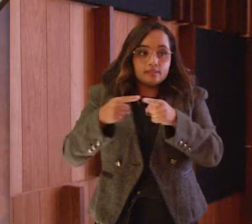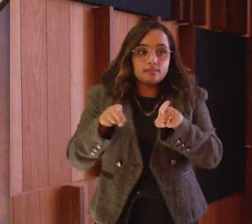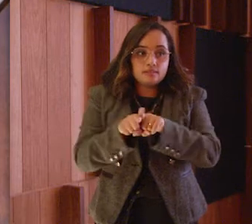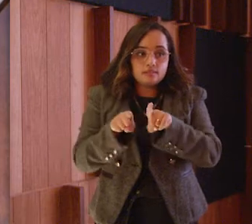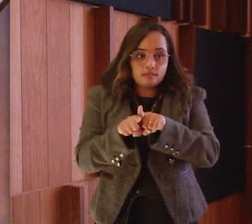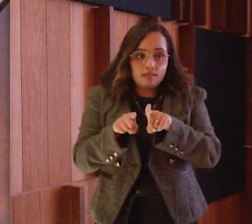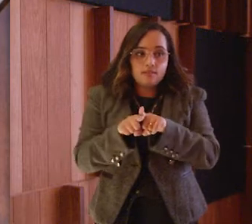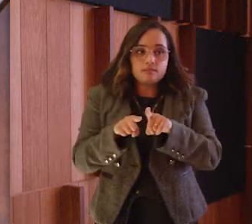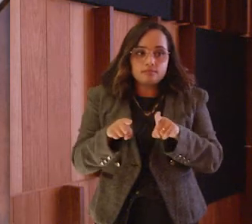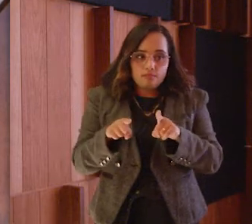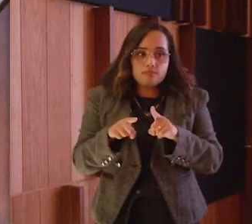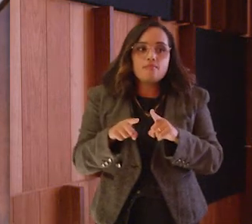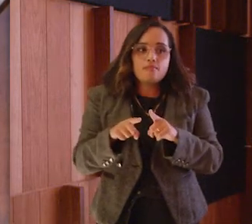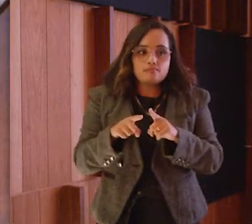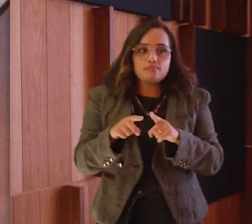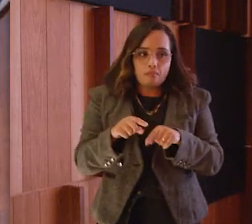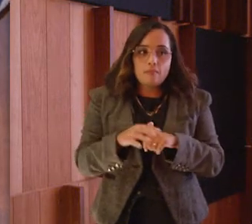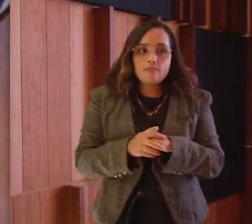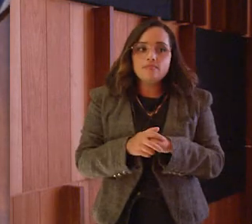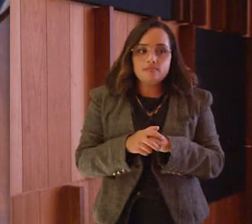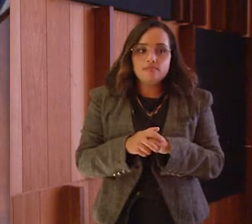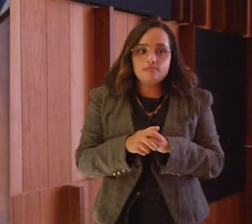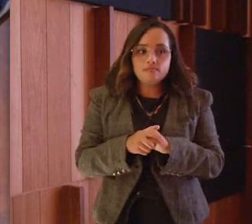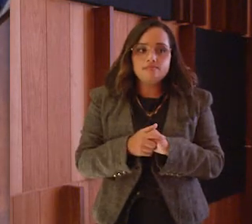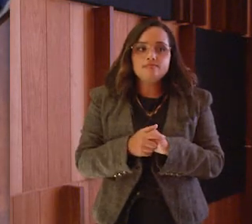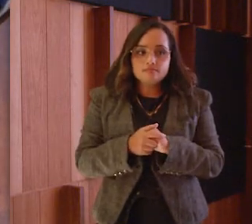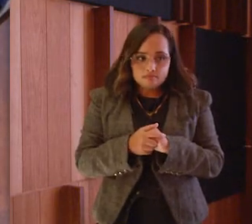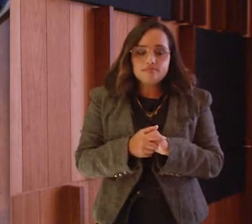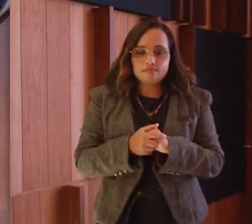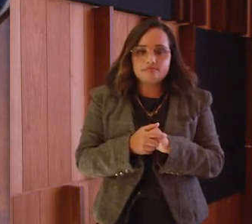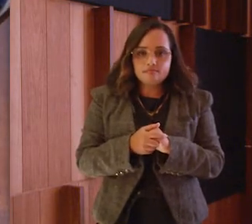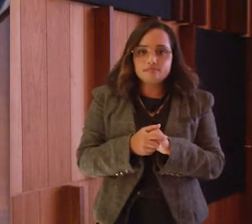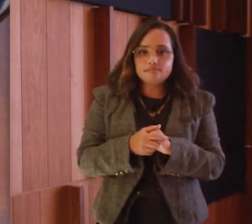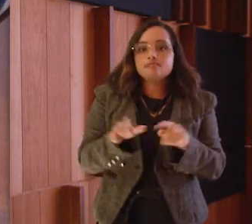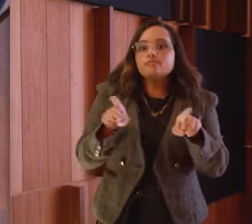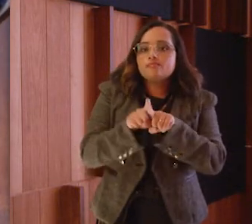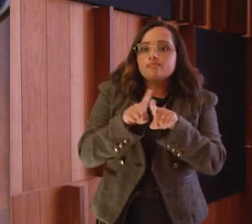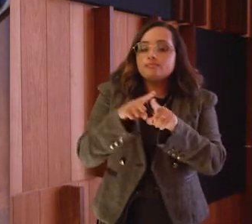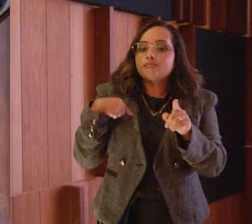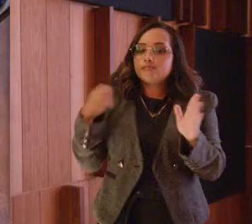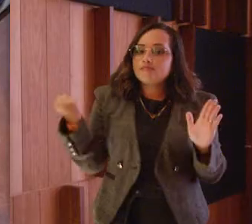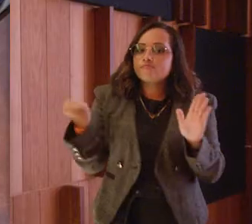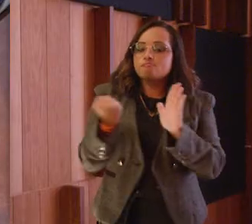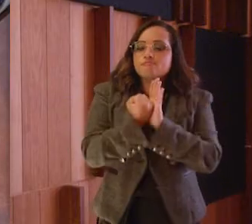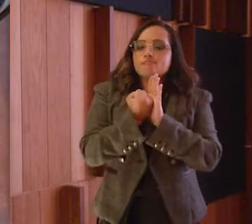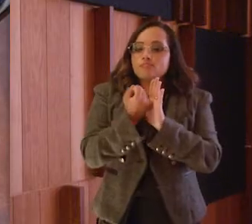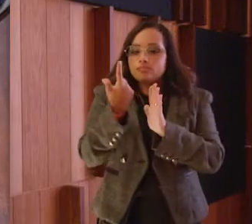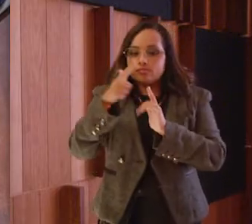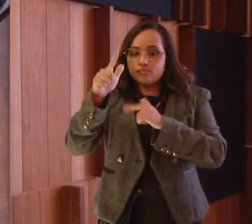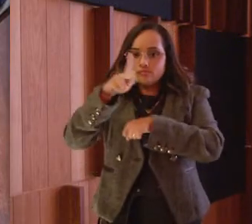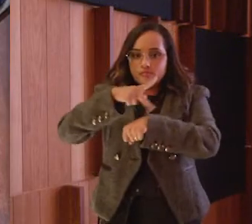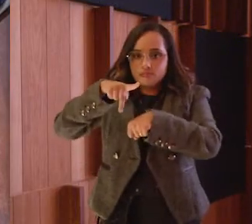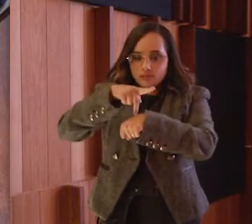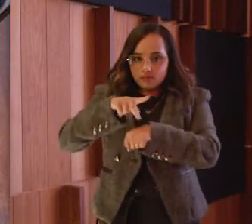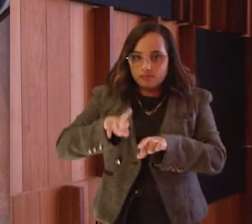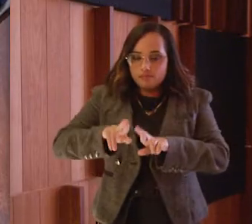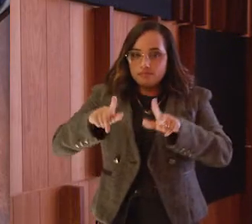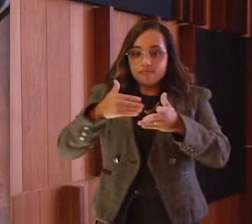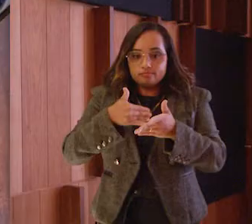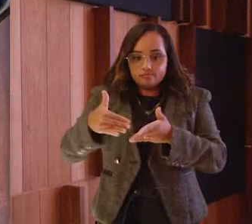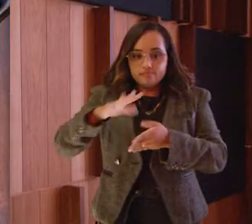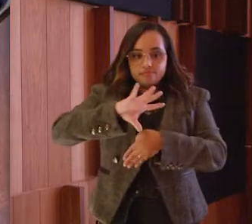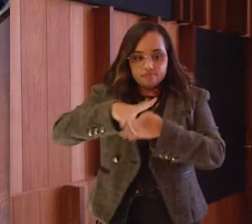that we could have countries with varying degrees of these rules depending on what they choose to adopt. There's